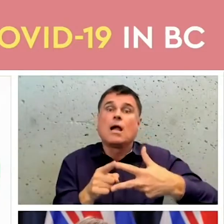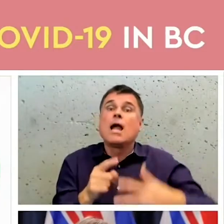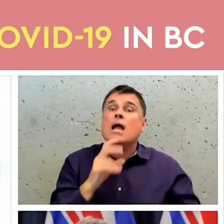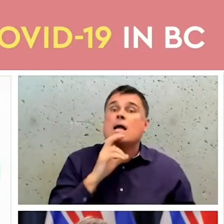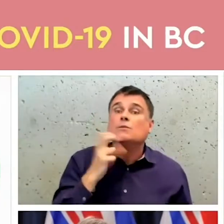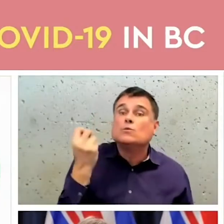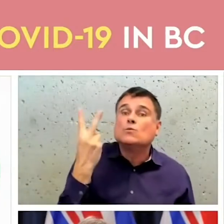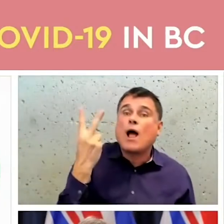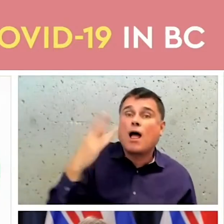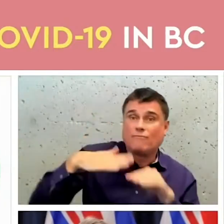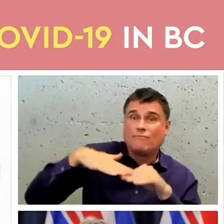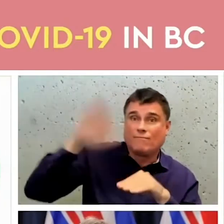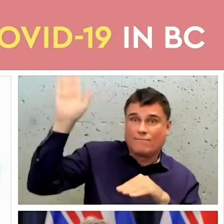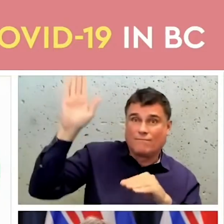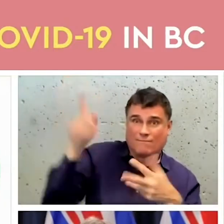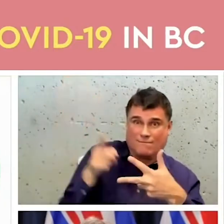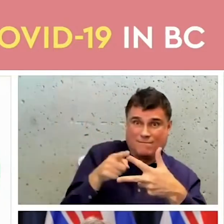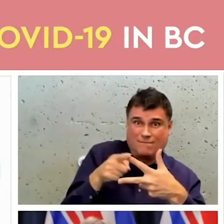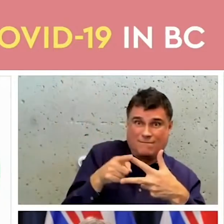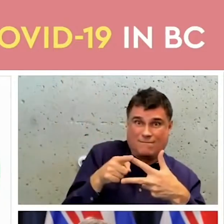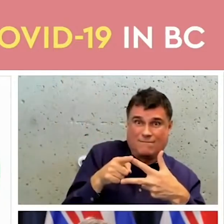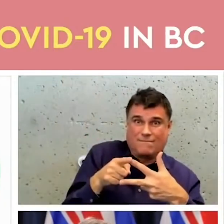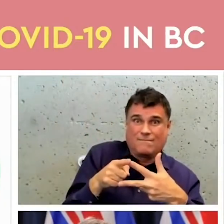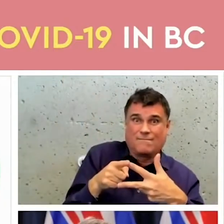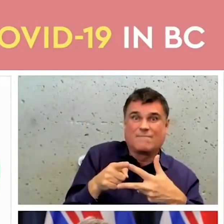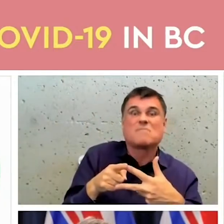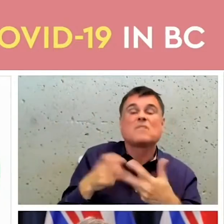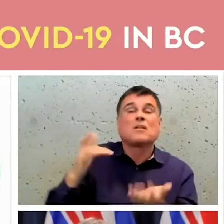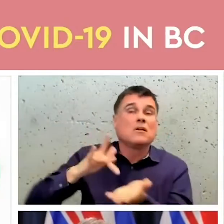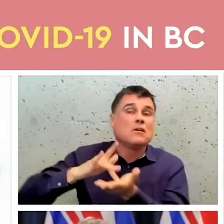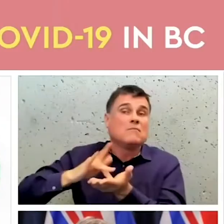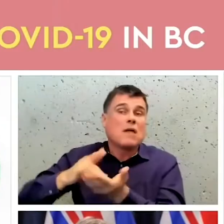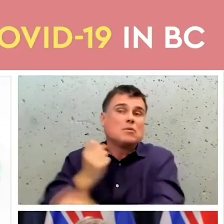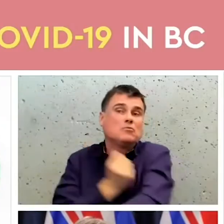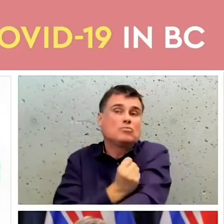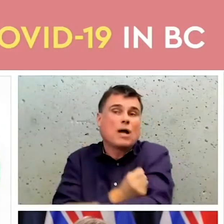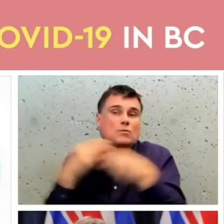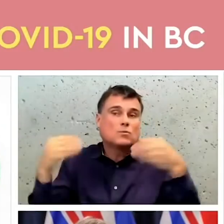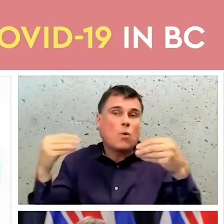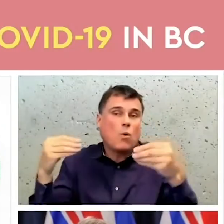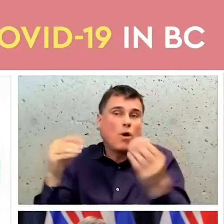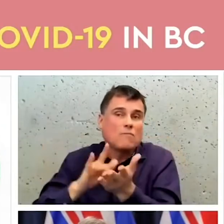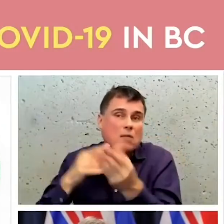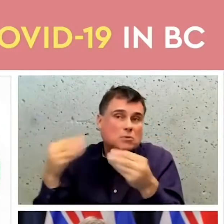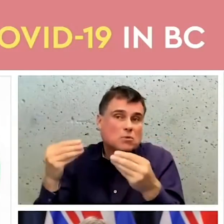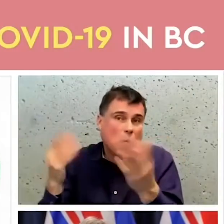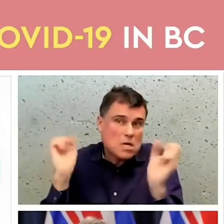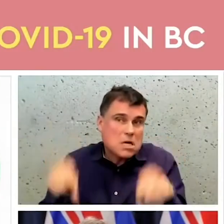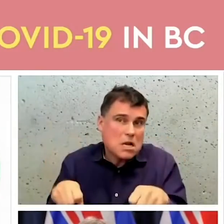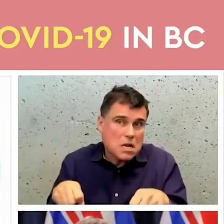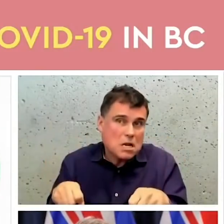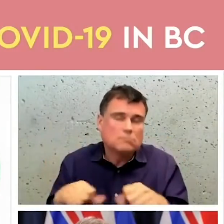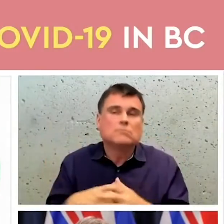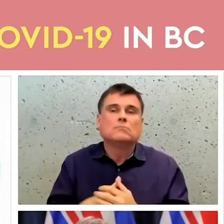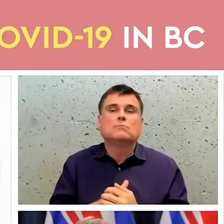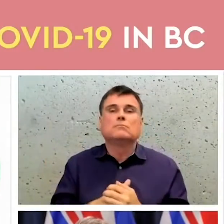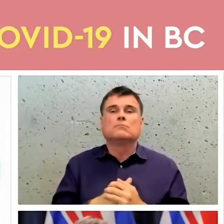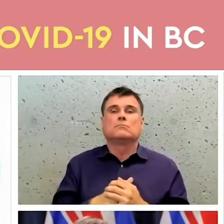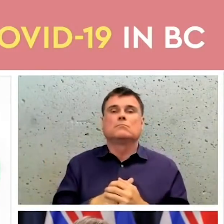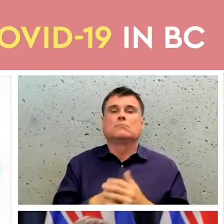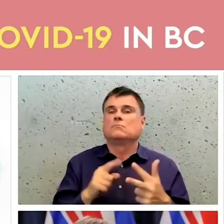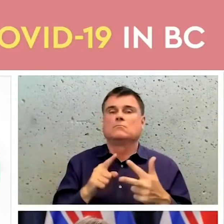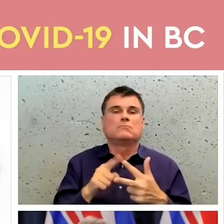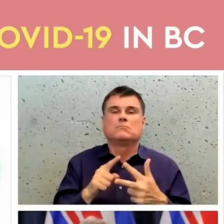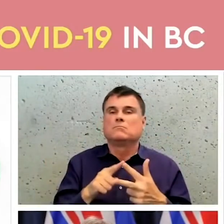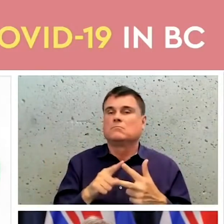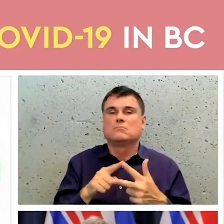individuals in our public, and those will largely be the pharmacies. We are not going to put the pediatric vaccine in the pharmacies.